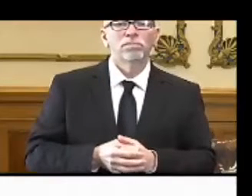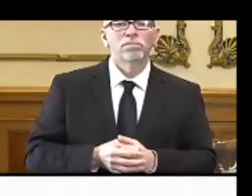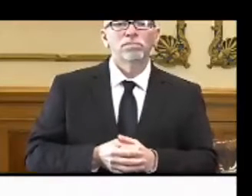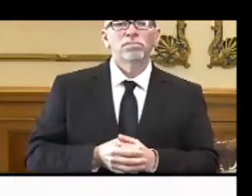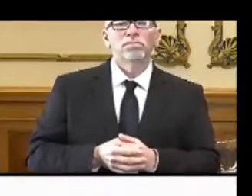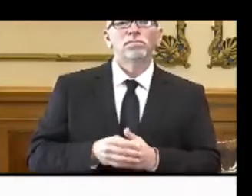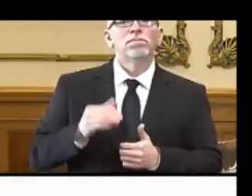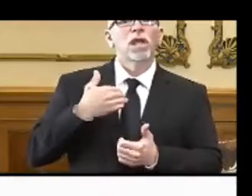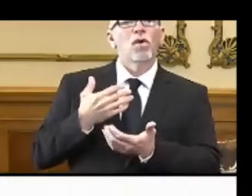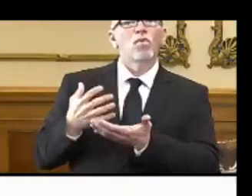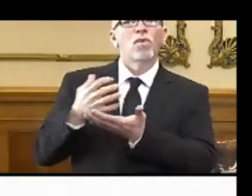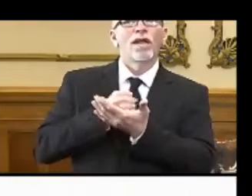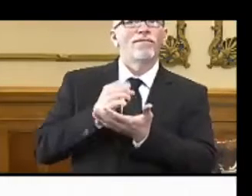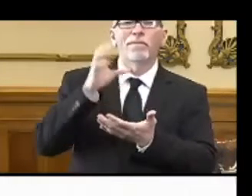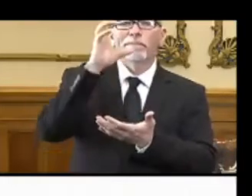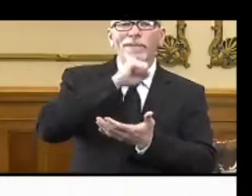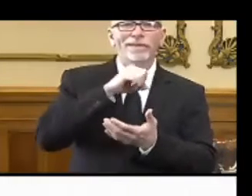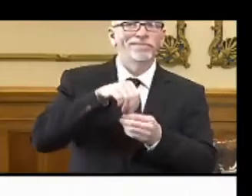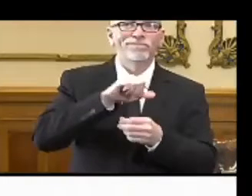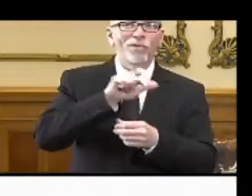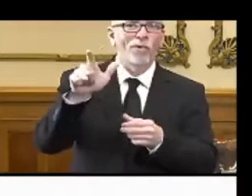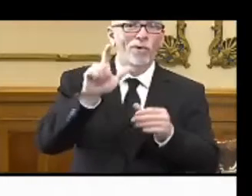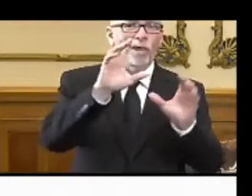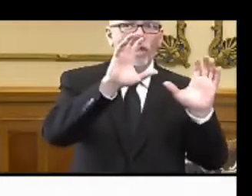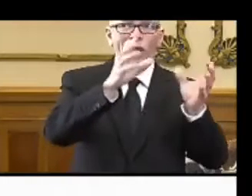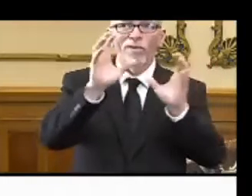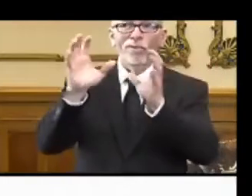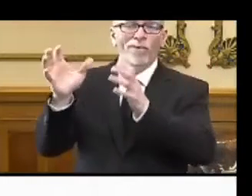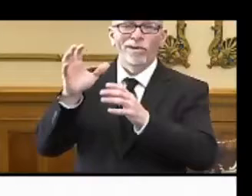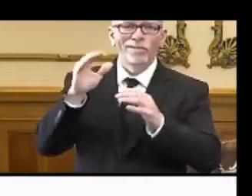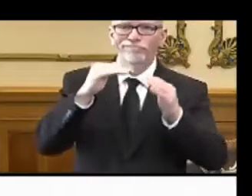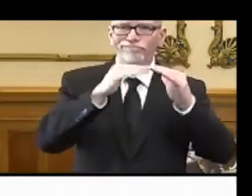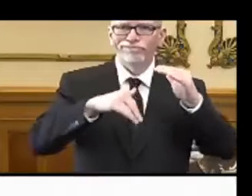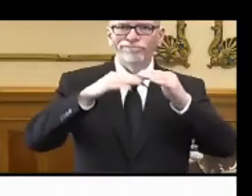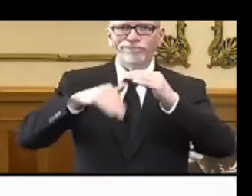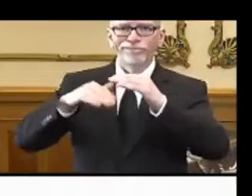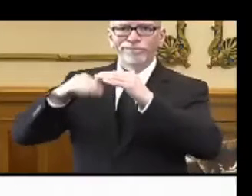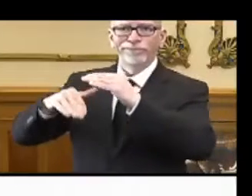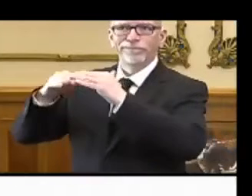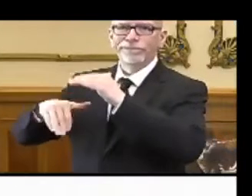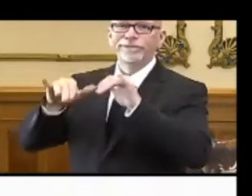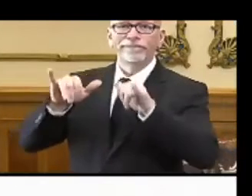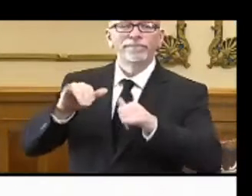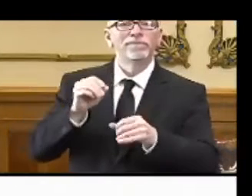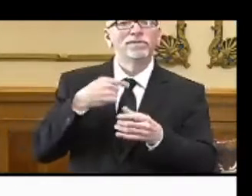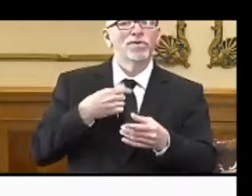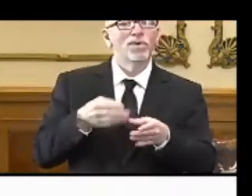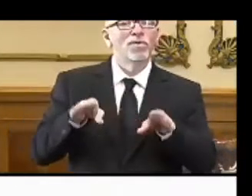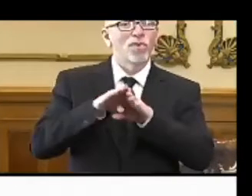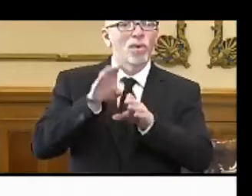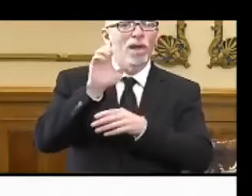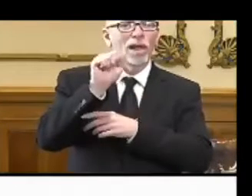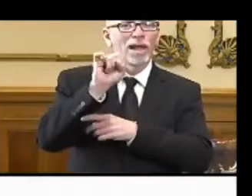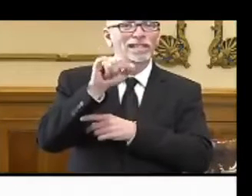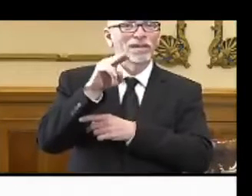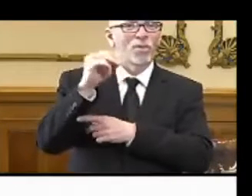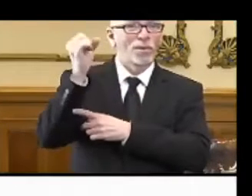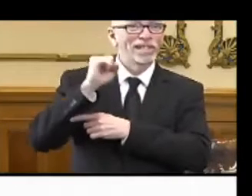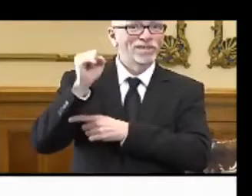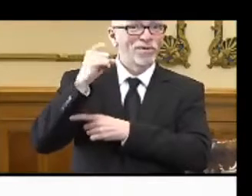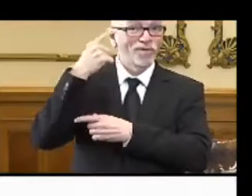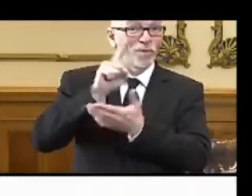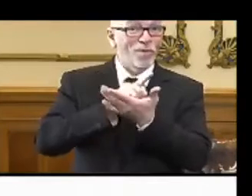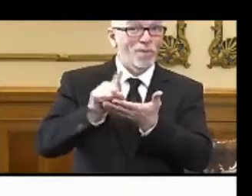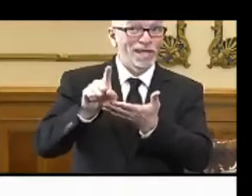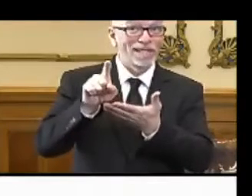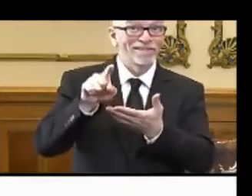revenues missed their estimate across all major categories, and as I noted earlier, the closure of the casinos for 1 week of this reporting